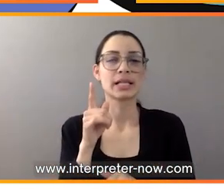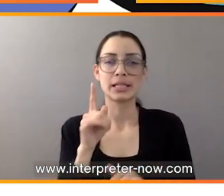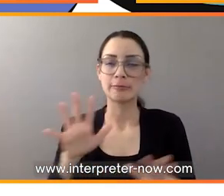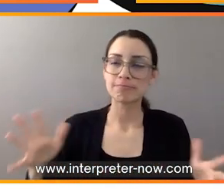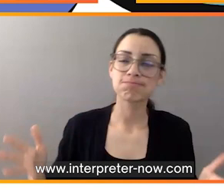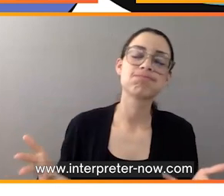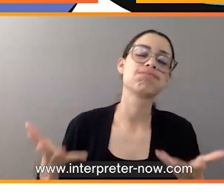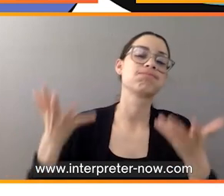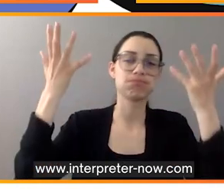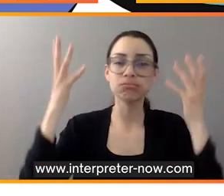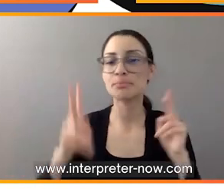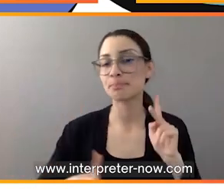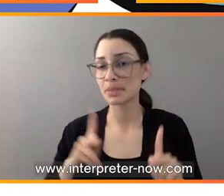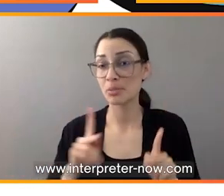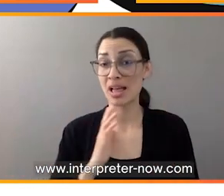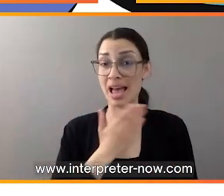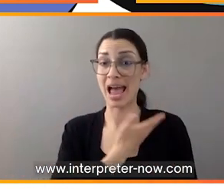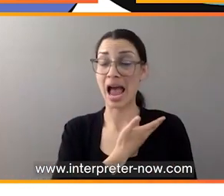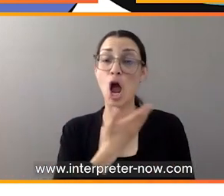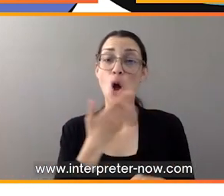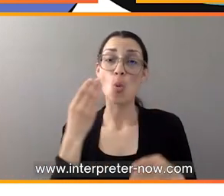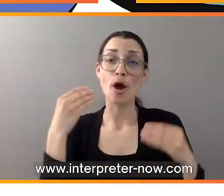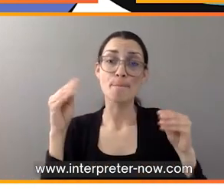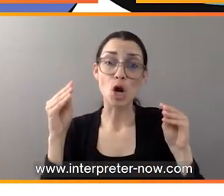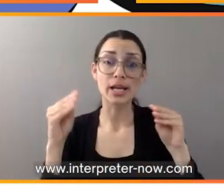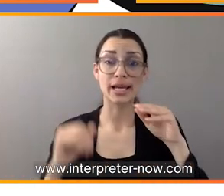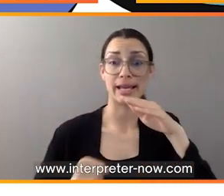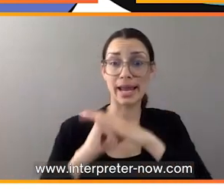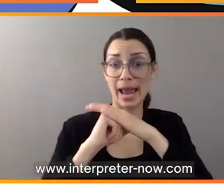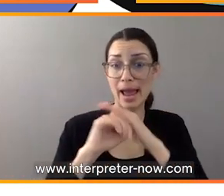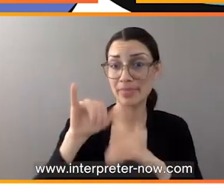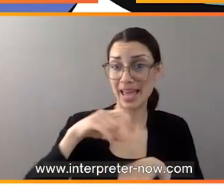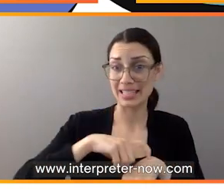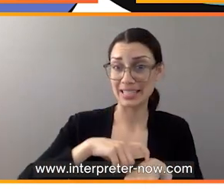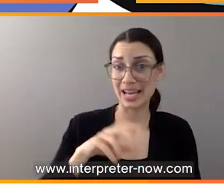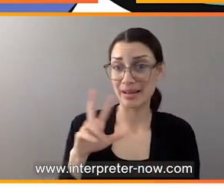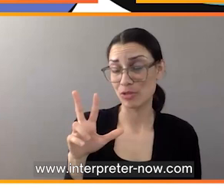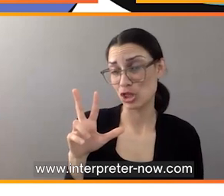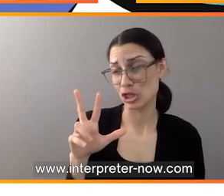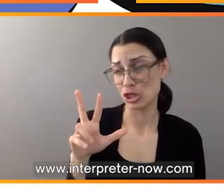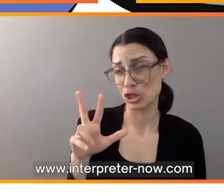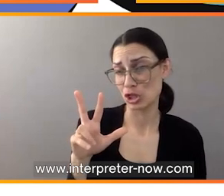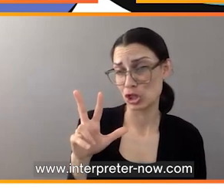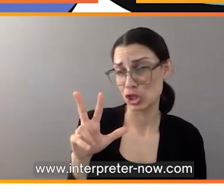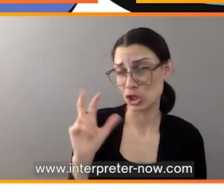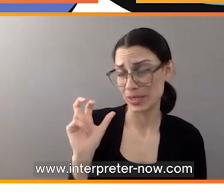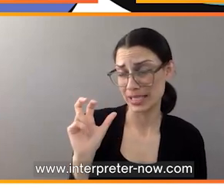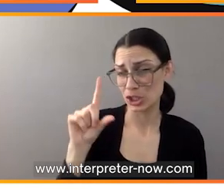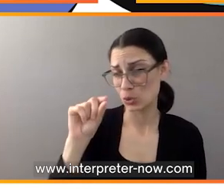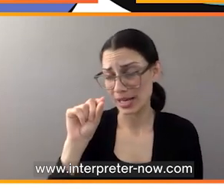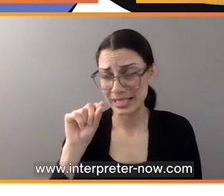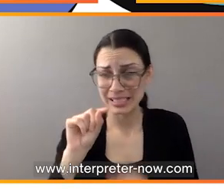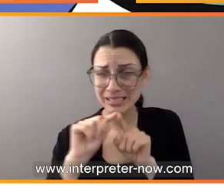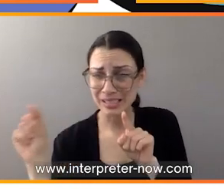cetera, really increased the trajectory of the company's growth. I think, you know, our market